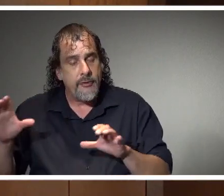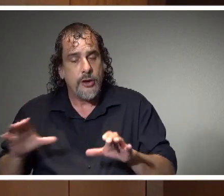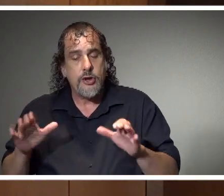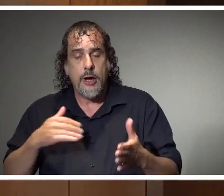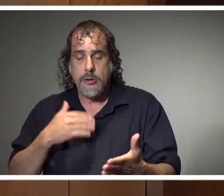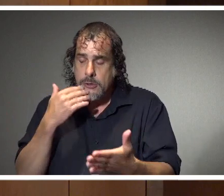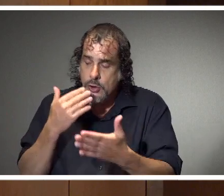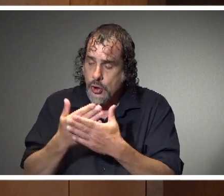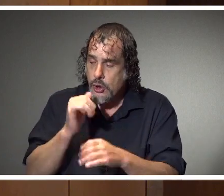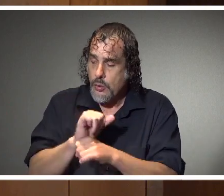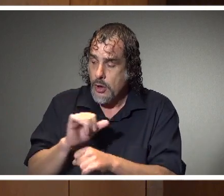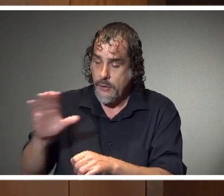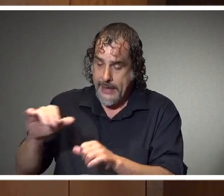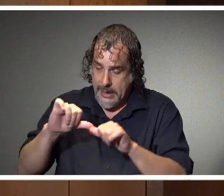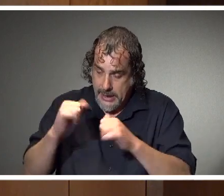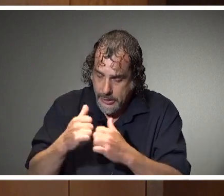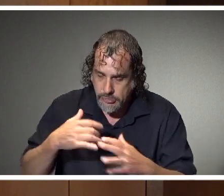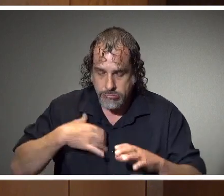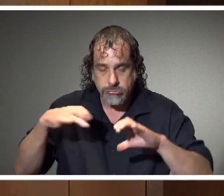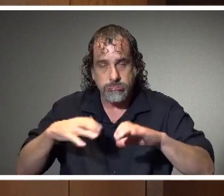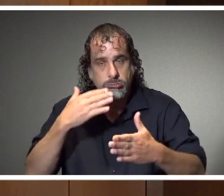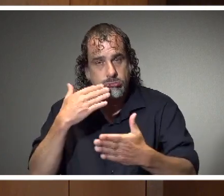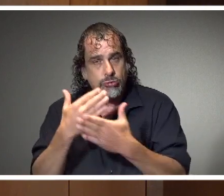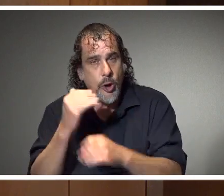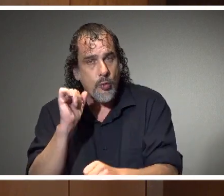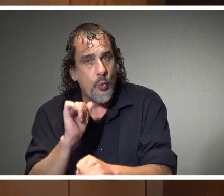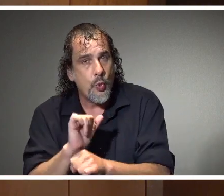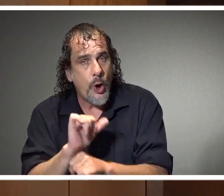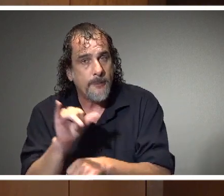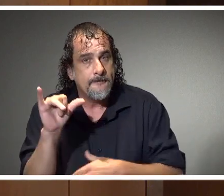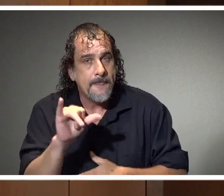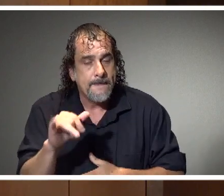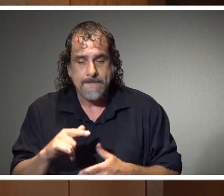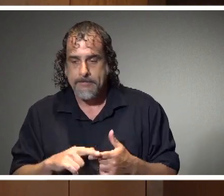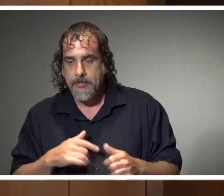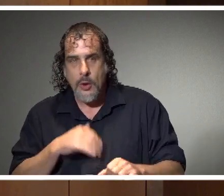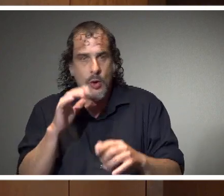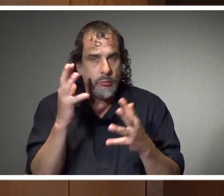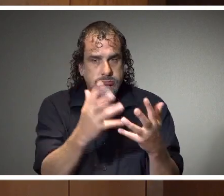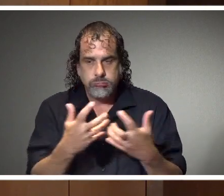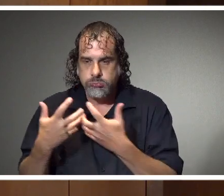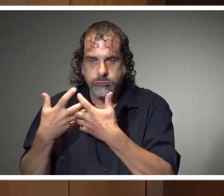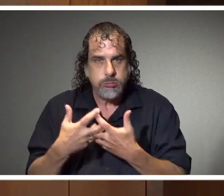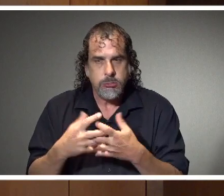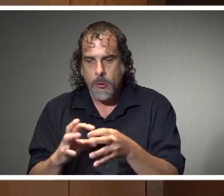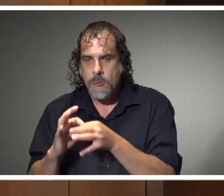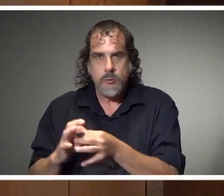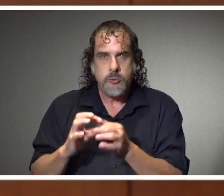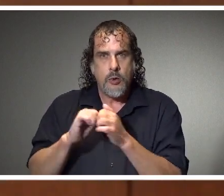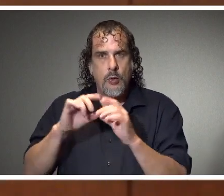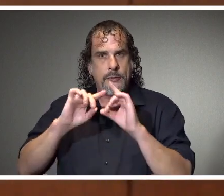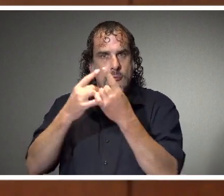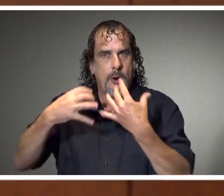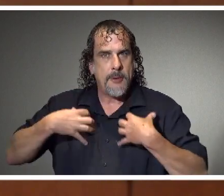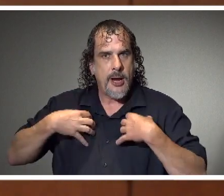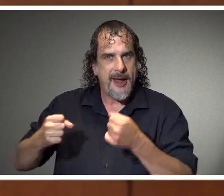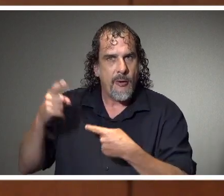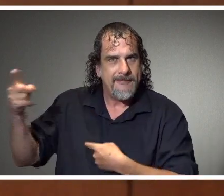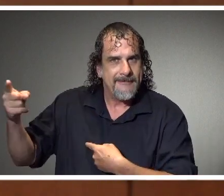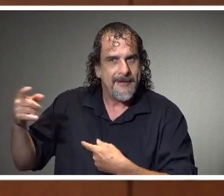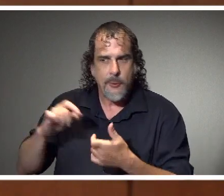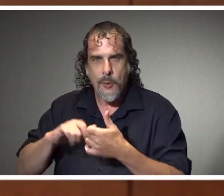great work. Your agency has done great work working hand in glove with the Department of Health and their